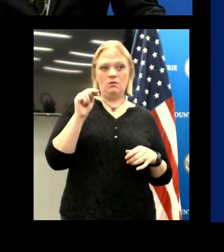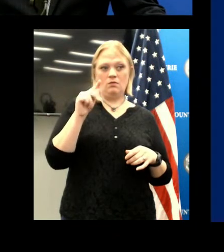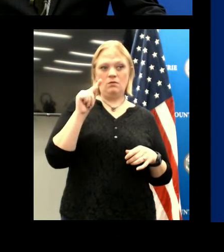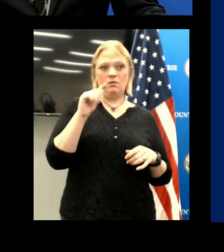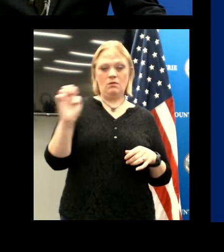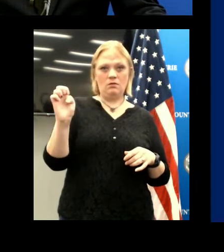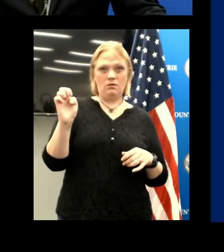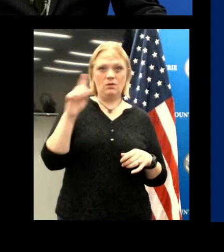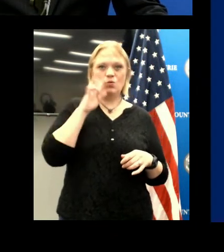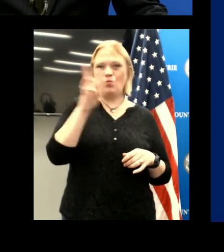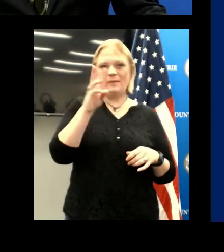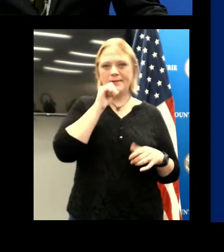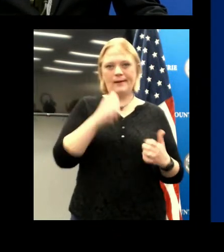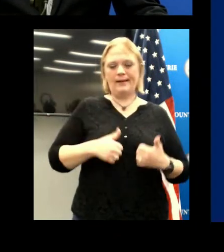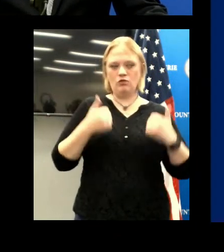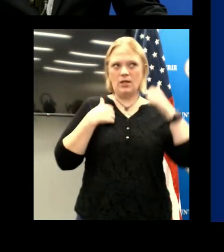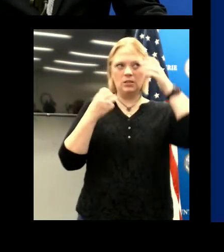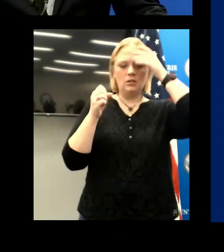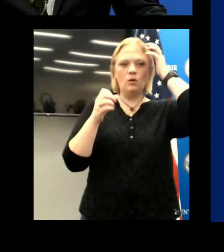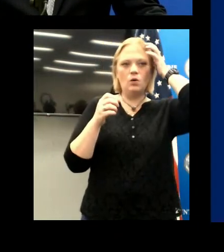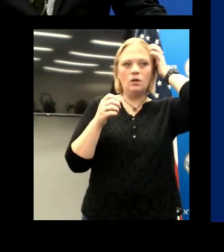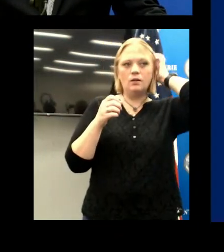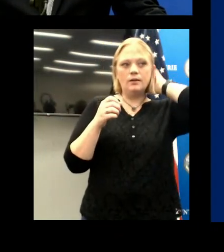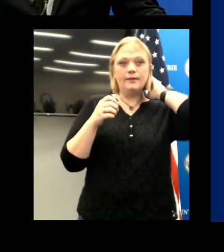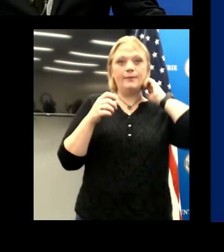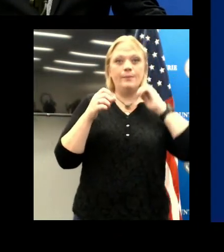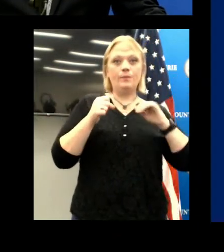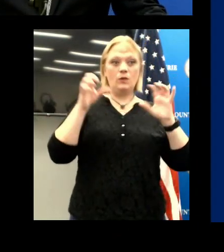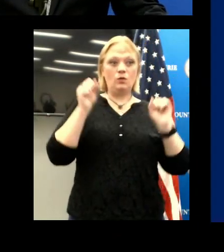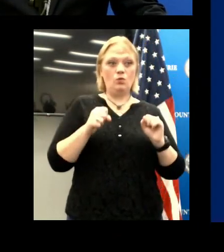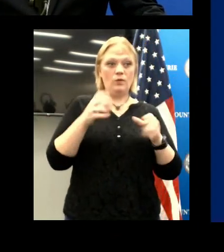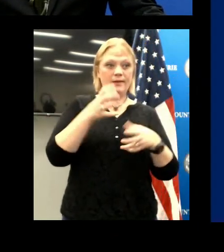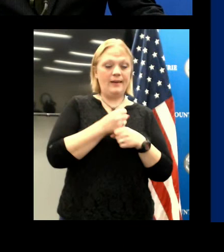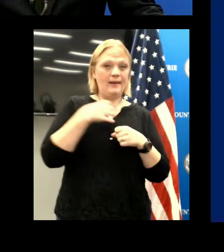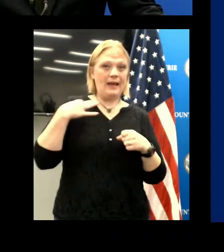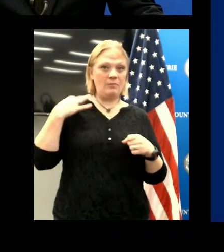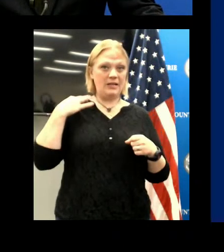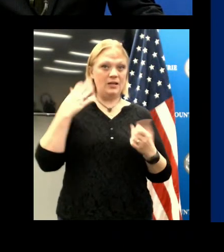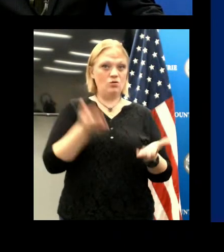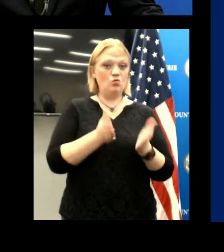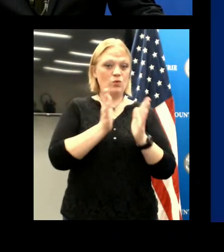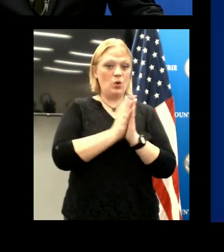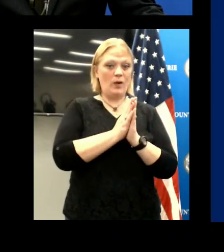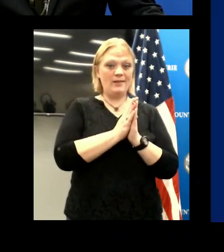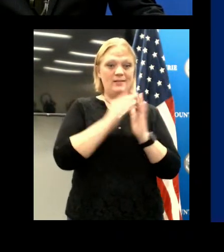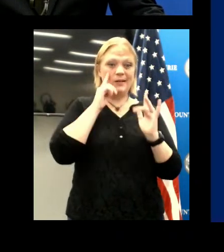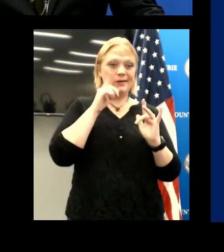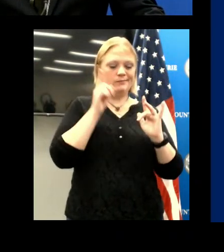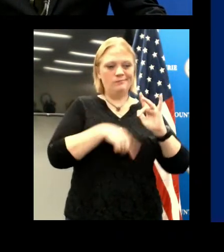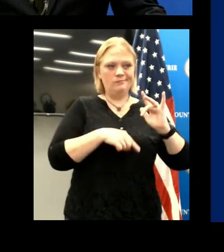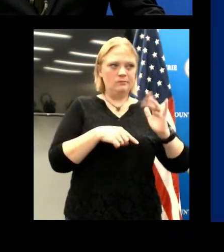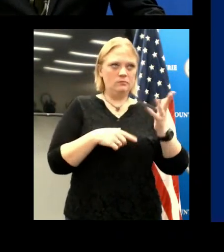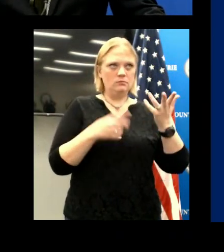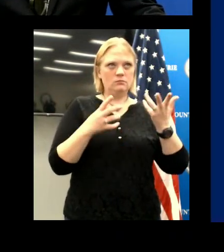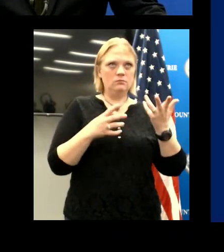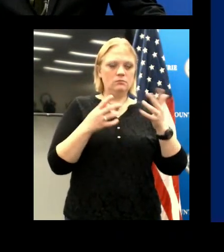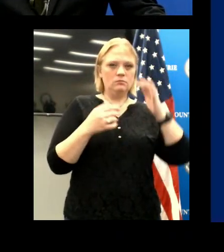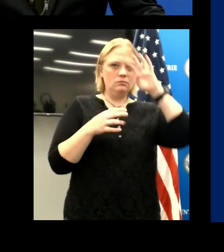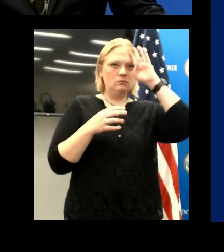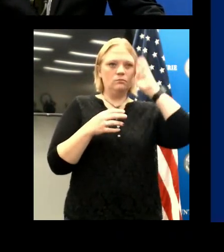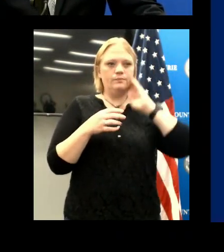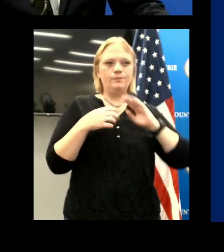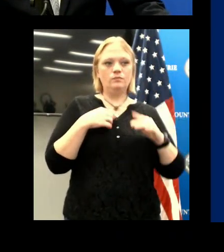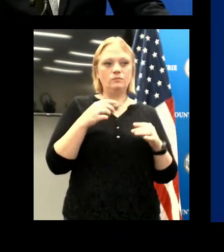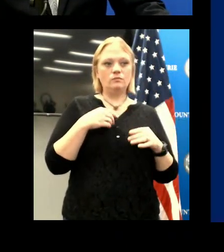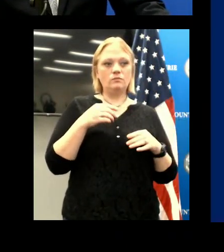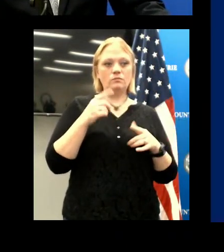elections.erie.gov/absentee. So you can actually get an application to request an absentee ballot be provided to you, fill it out, have